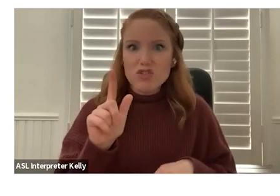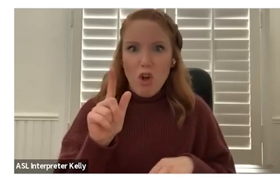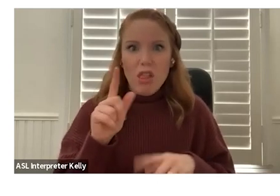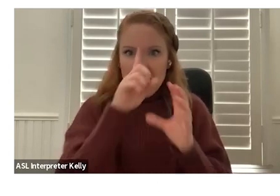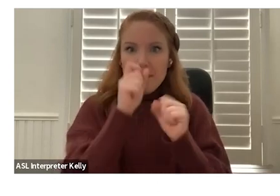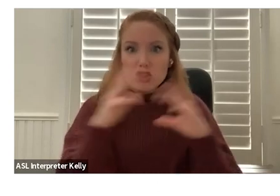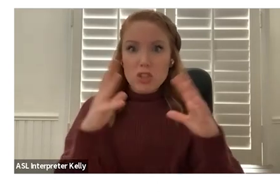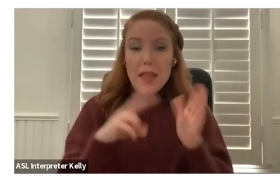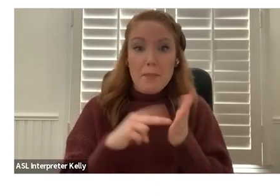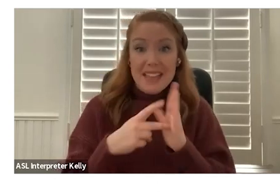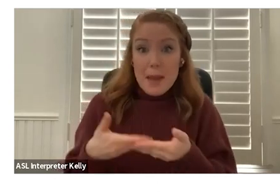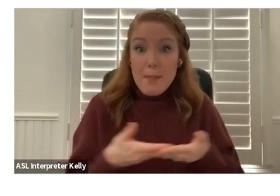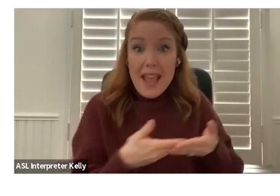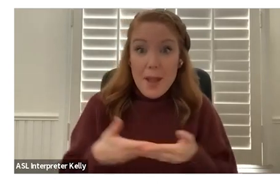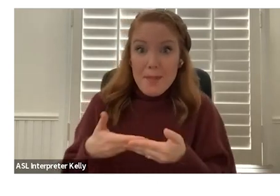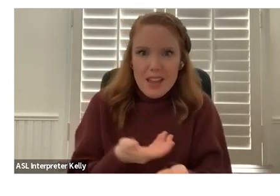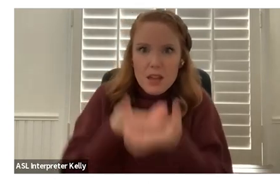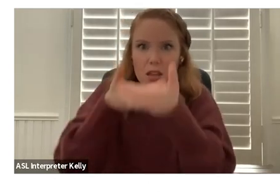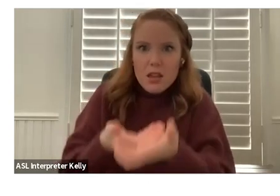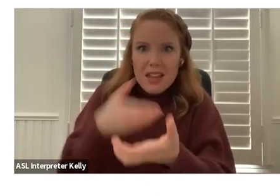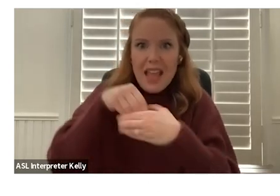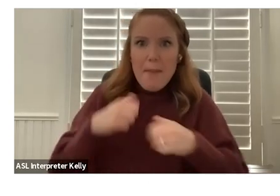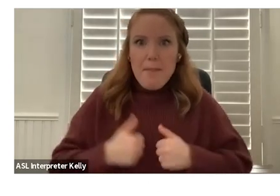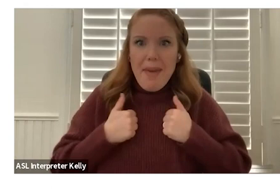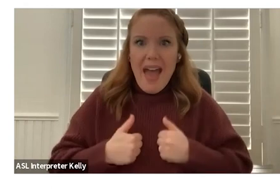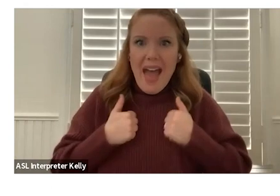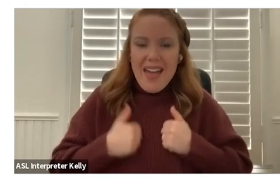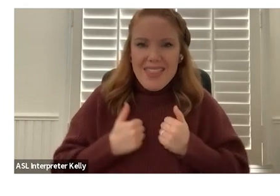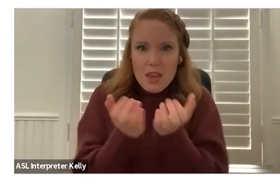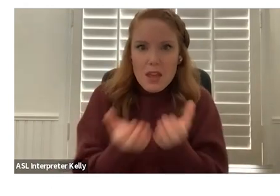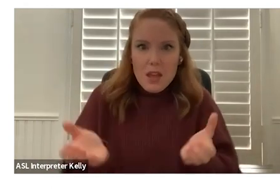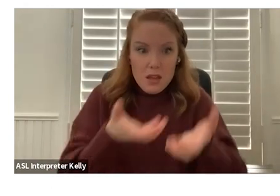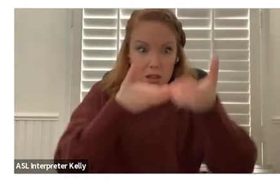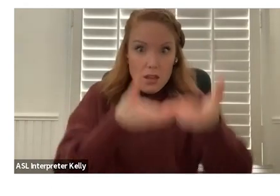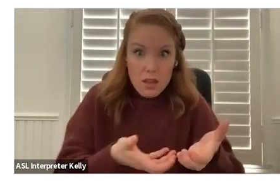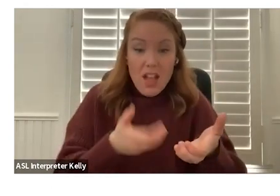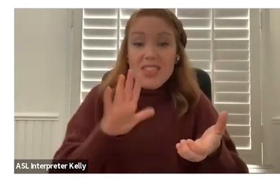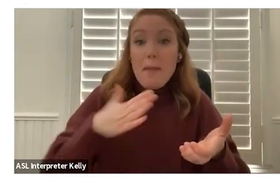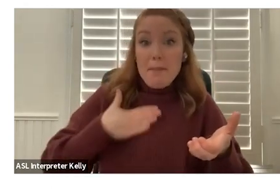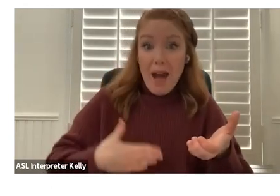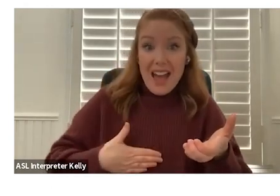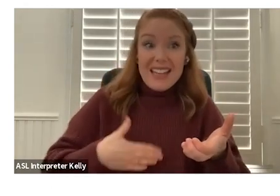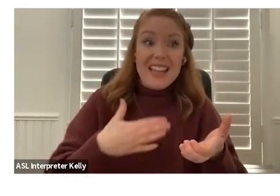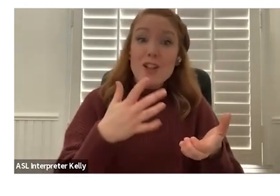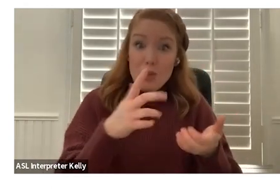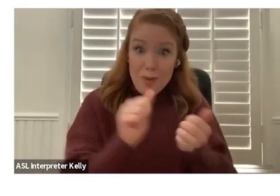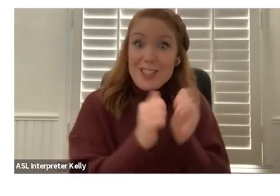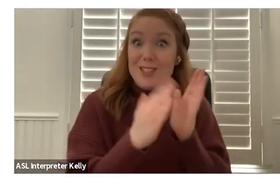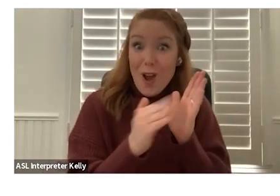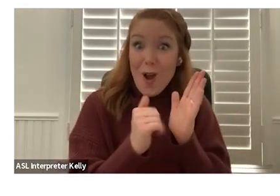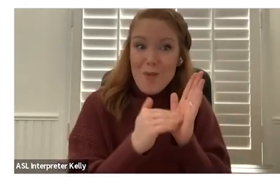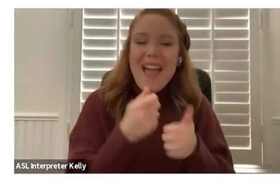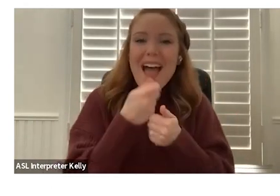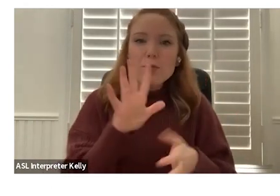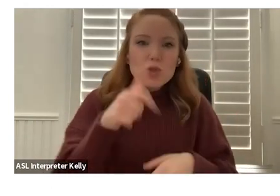Asia, so olive oil soap, etc., rice soap from Japan, but there's no reference at all of where that knowledge comes